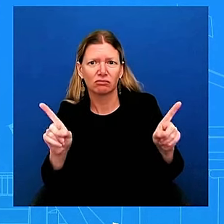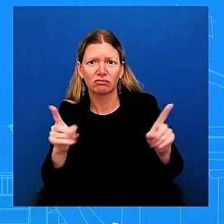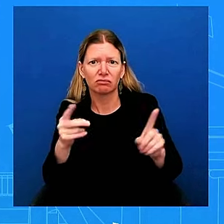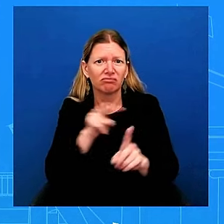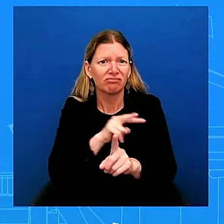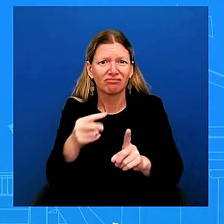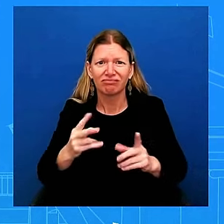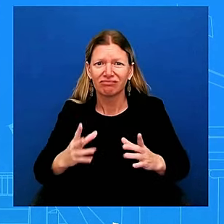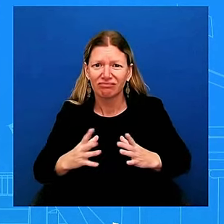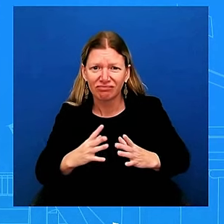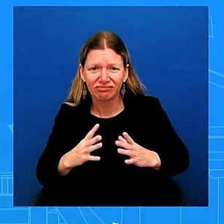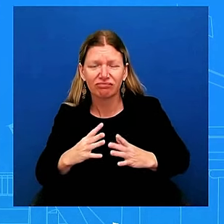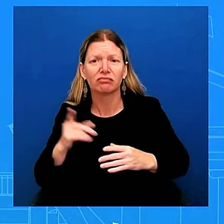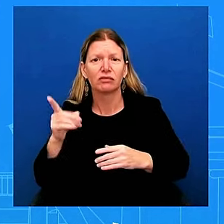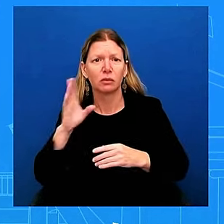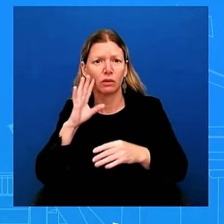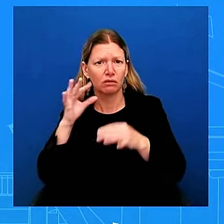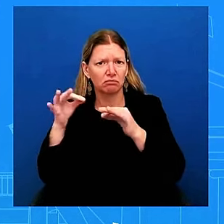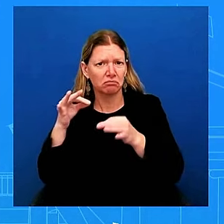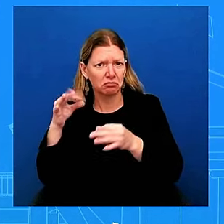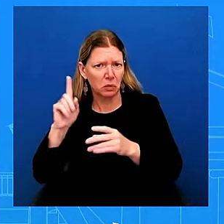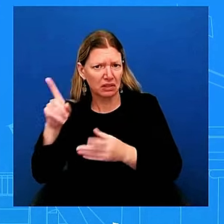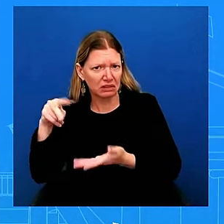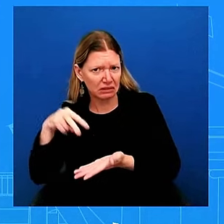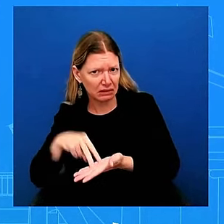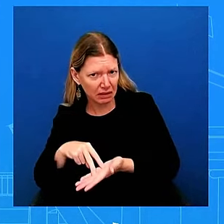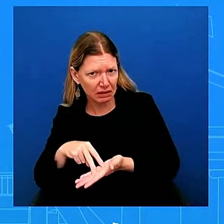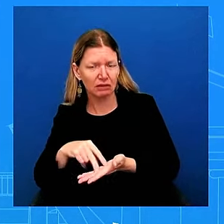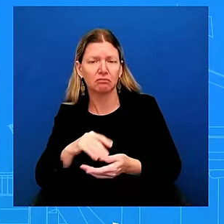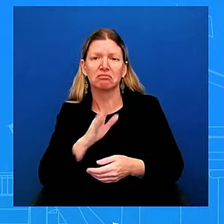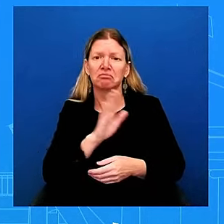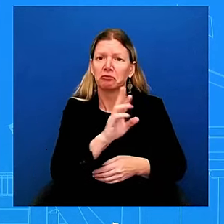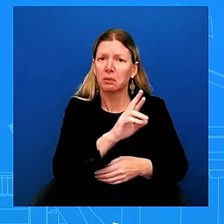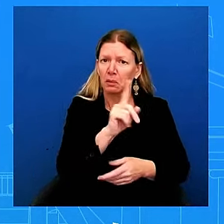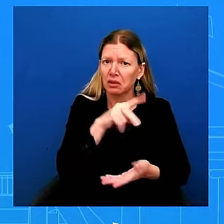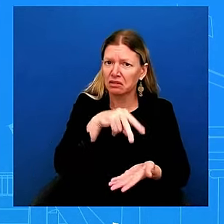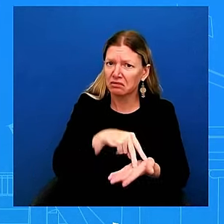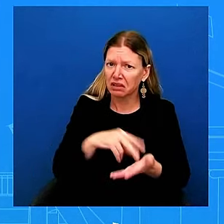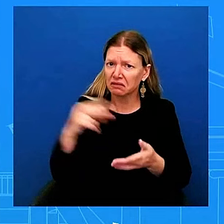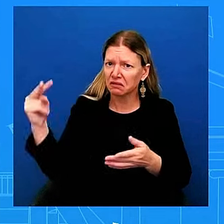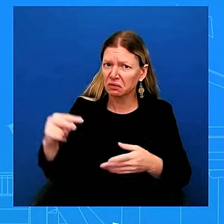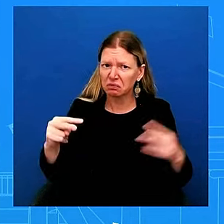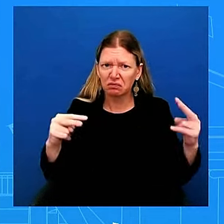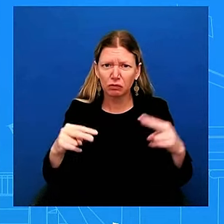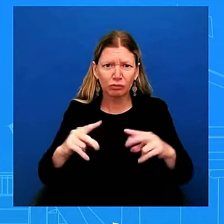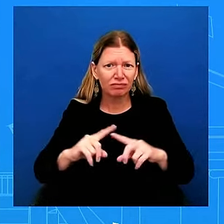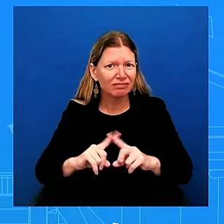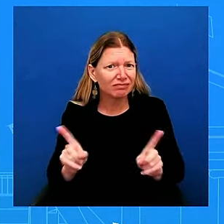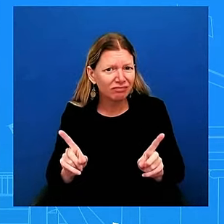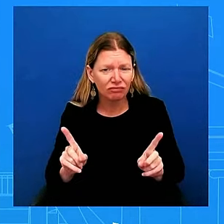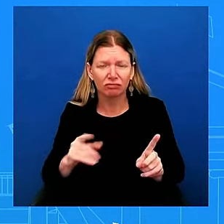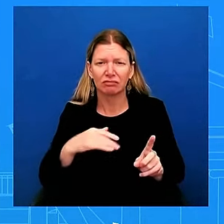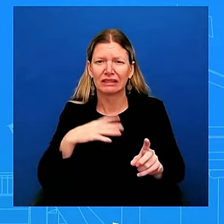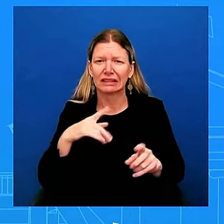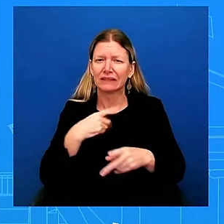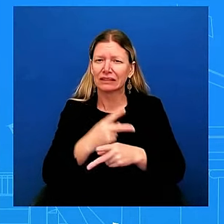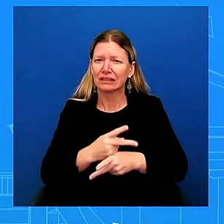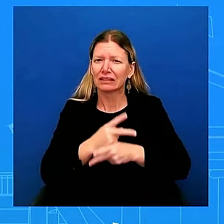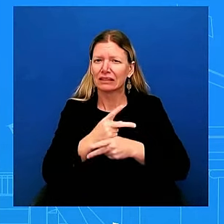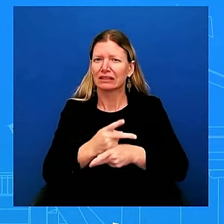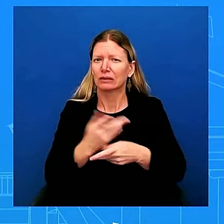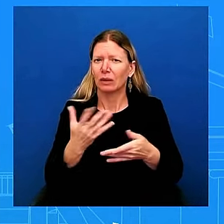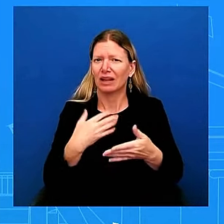about. And I think, though, if you look at what the president said, if you heard what the president said the last